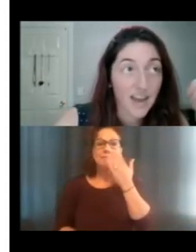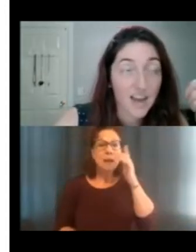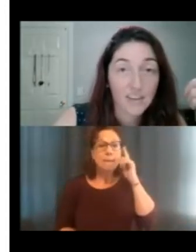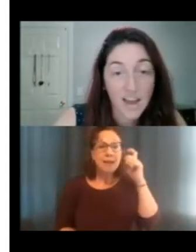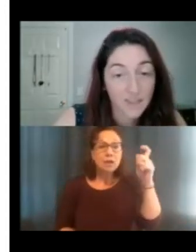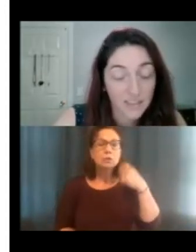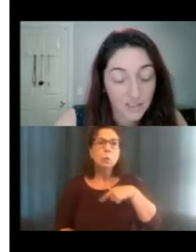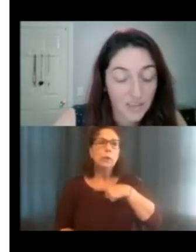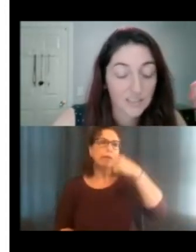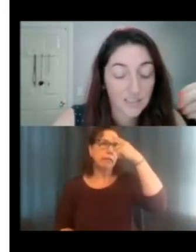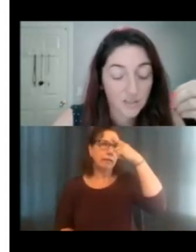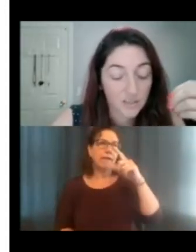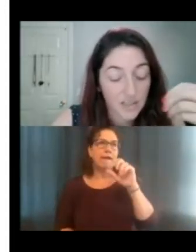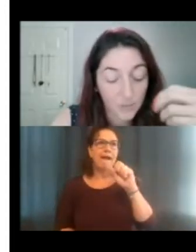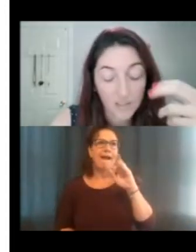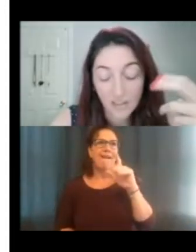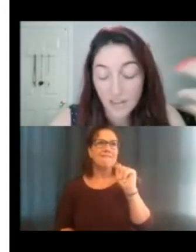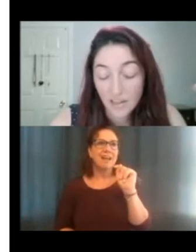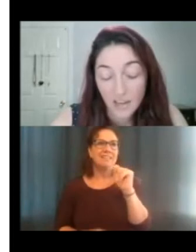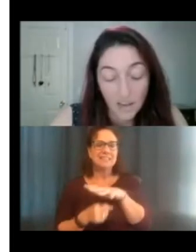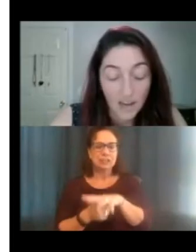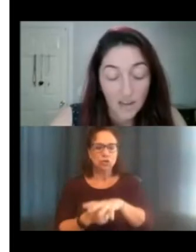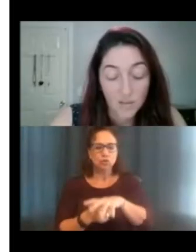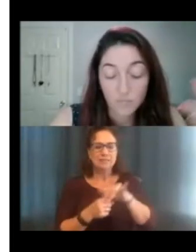think that having affect distress is associated with